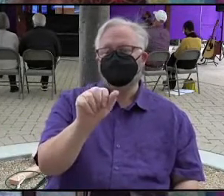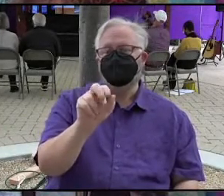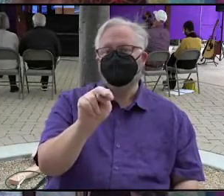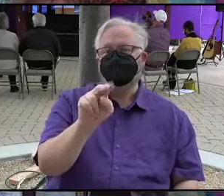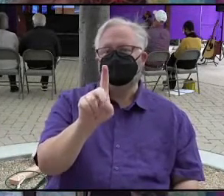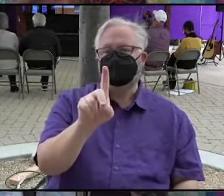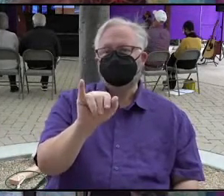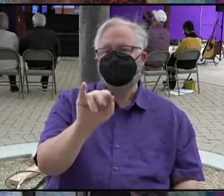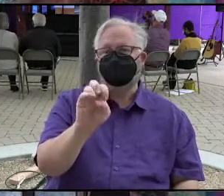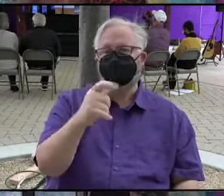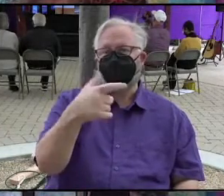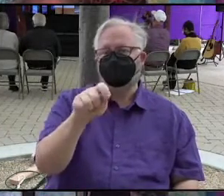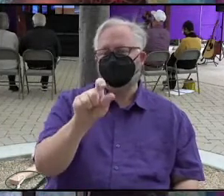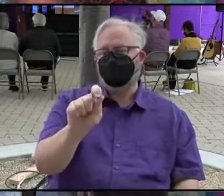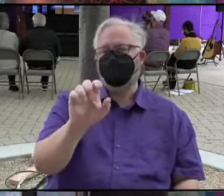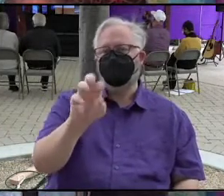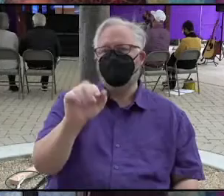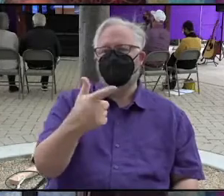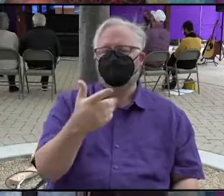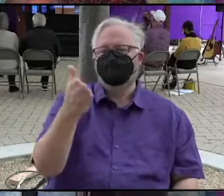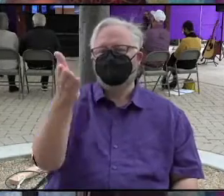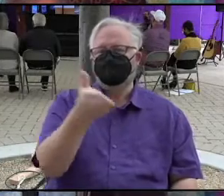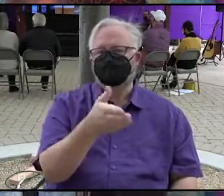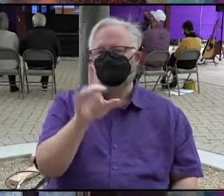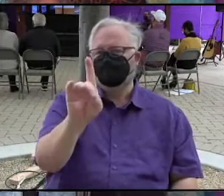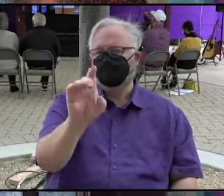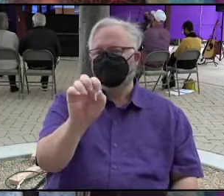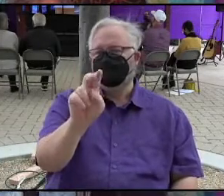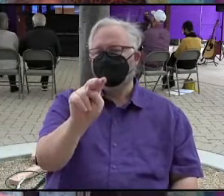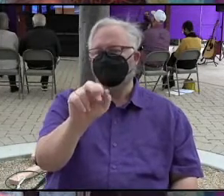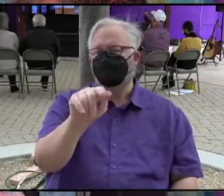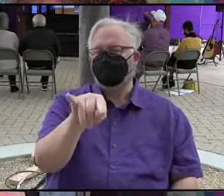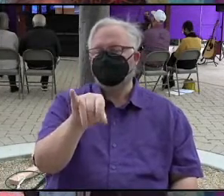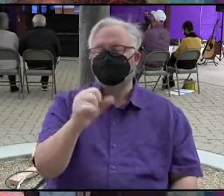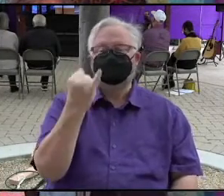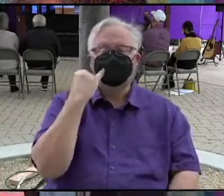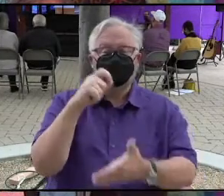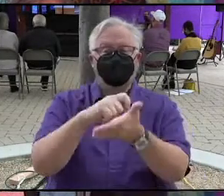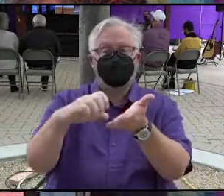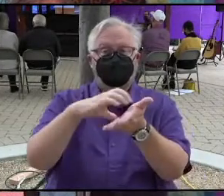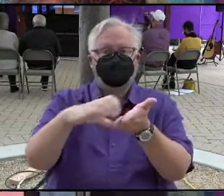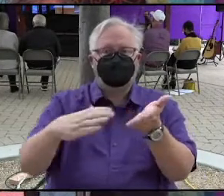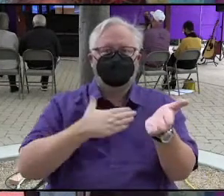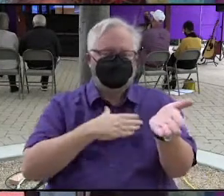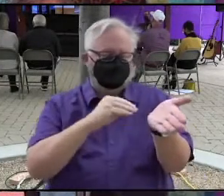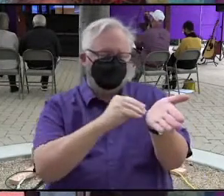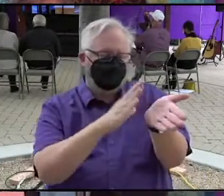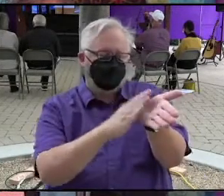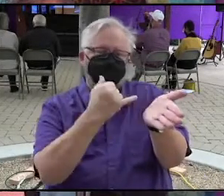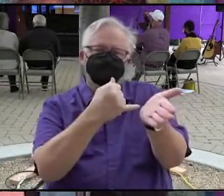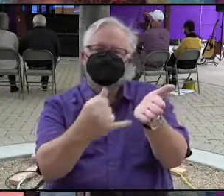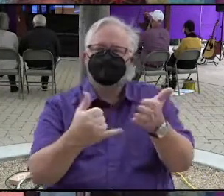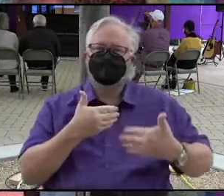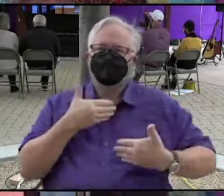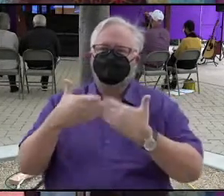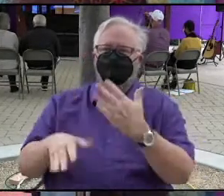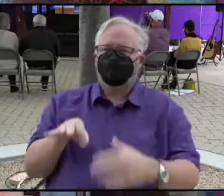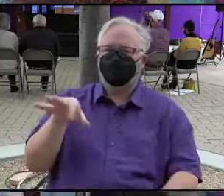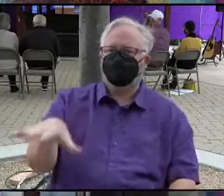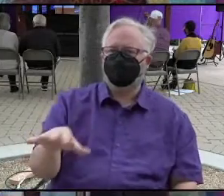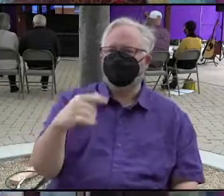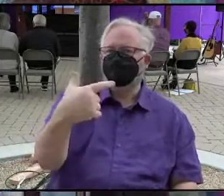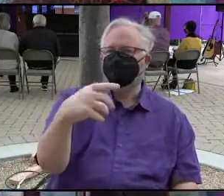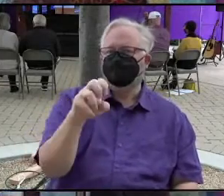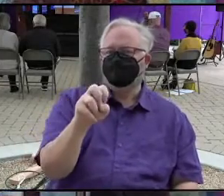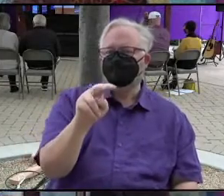firstuusandiego.org/donations. And when donating by check, please designate a generosity offering. After the short video and during